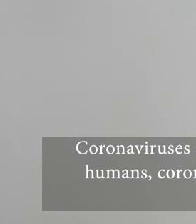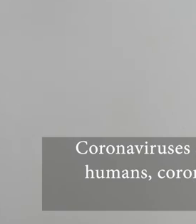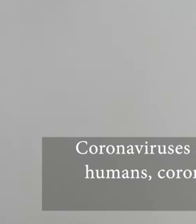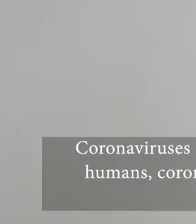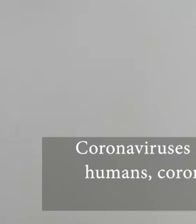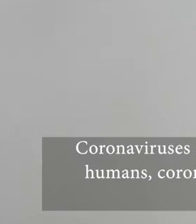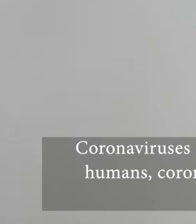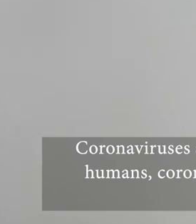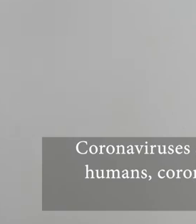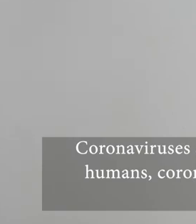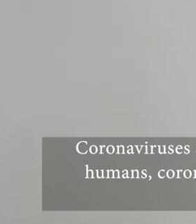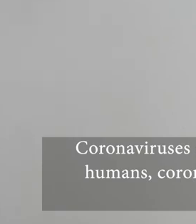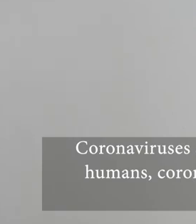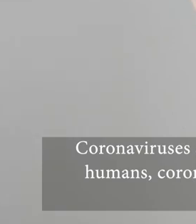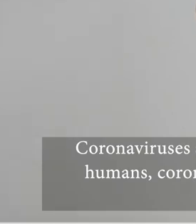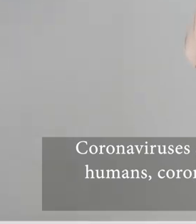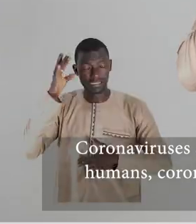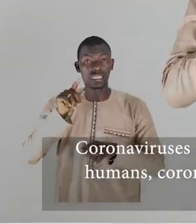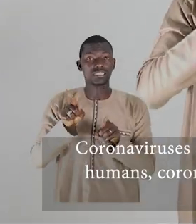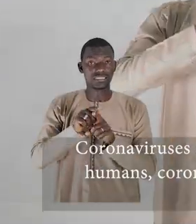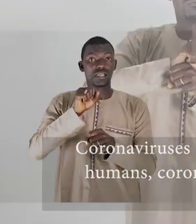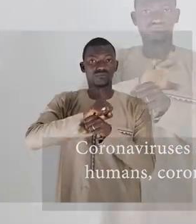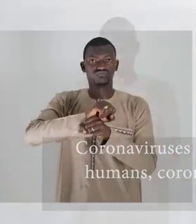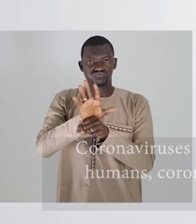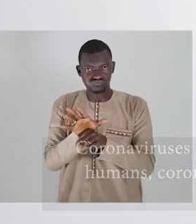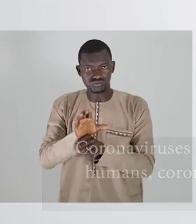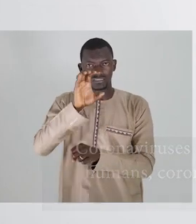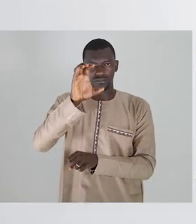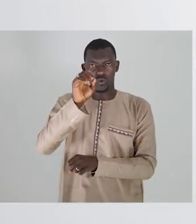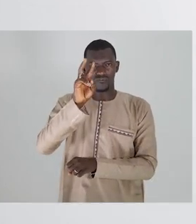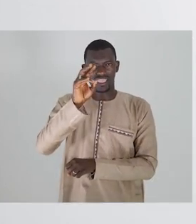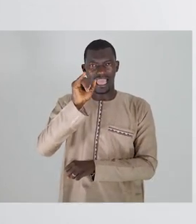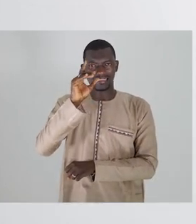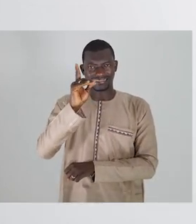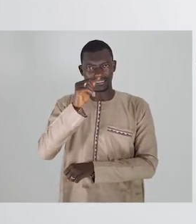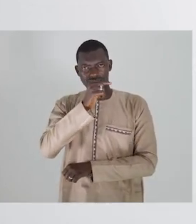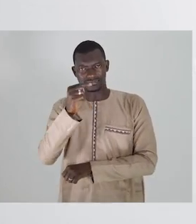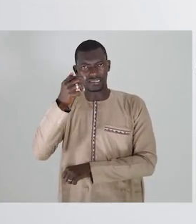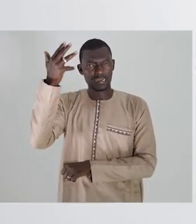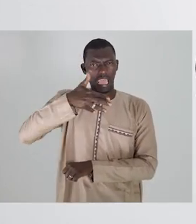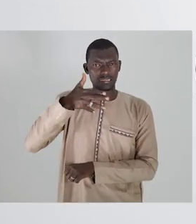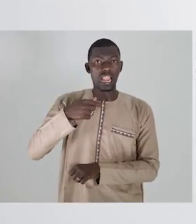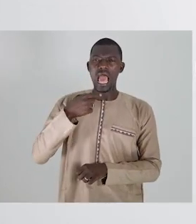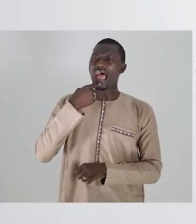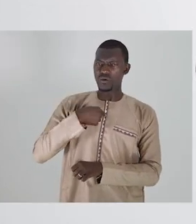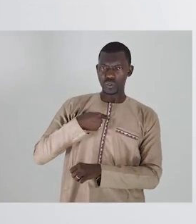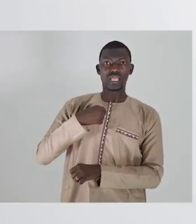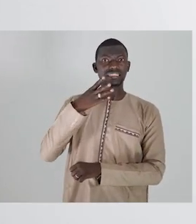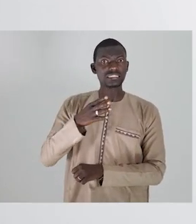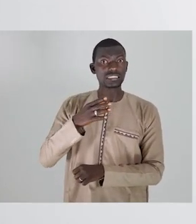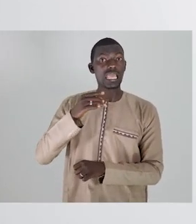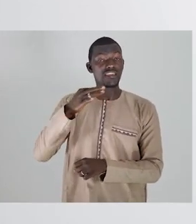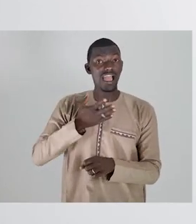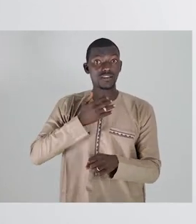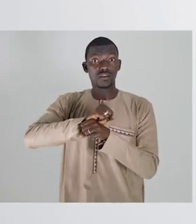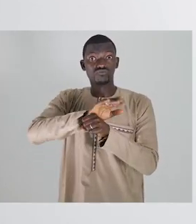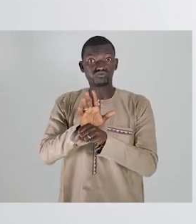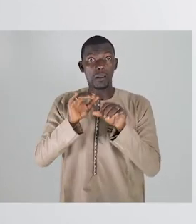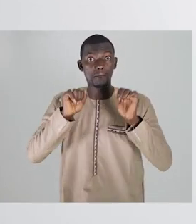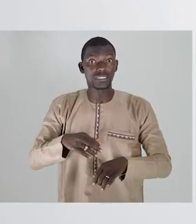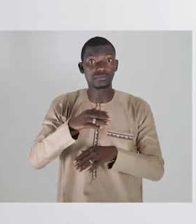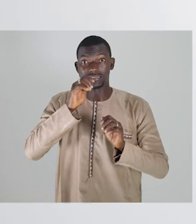xamne mom lañ yek ci lu yagut ni mom lañ de oyé COVID-19 way man dega na ñune coronavirus kuko am da nga de